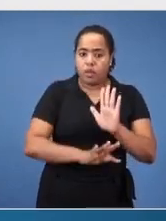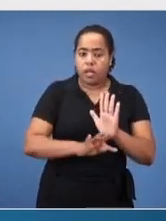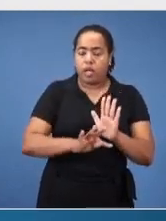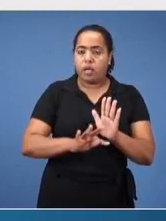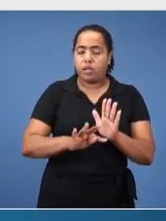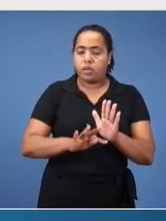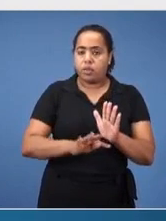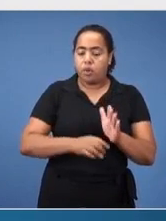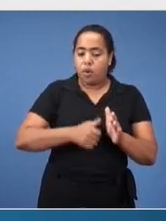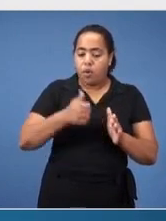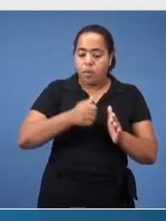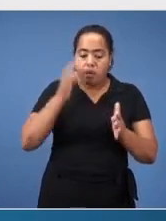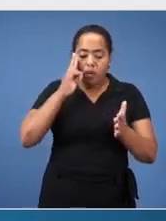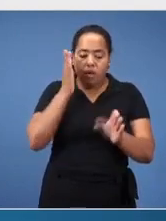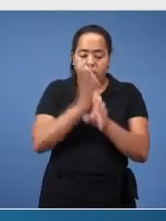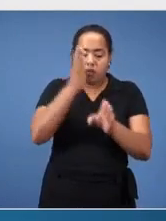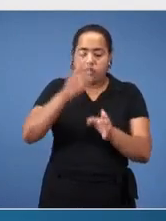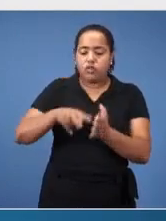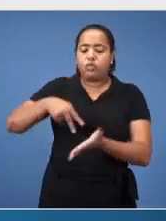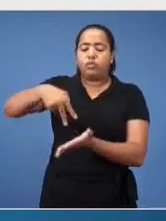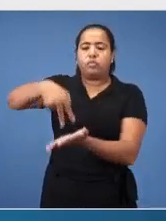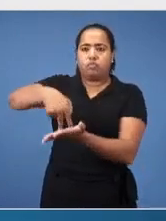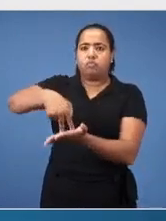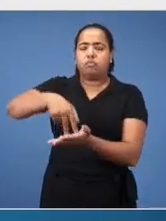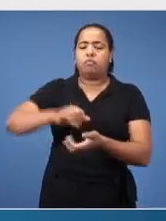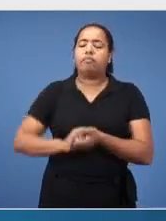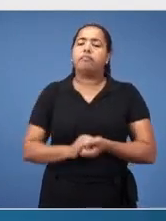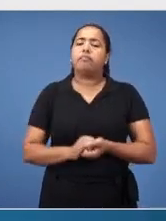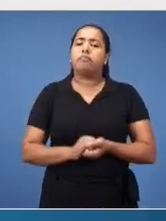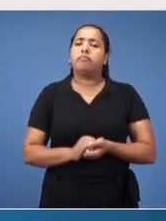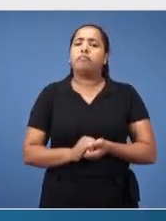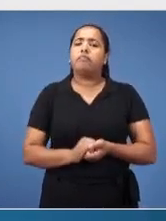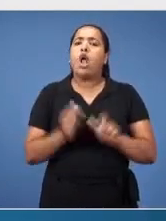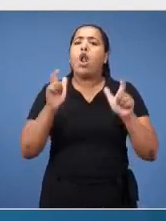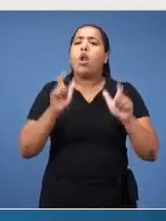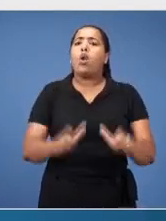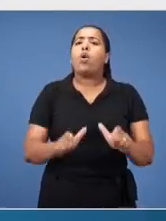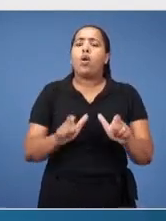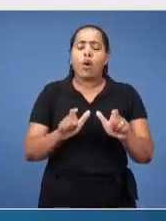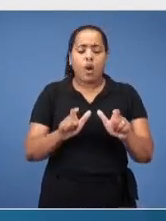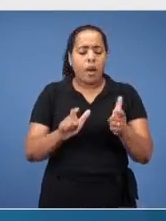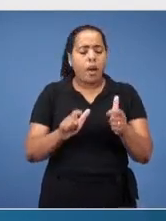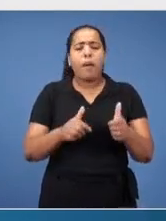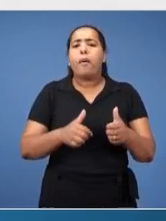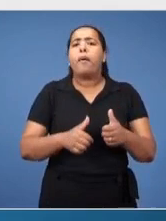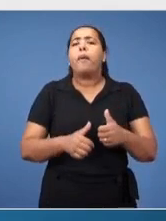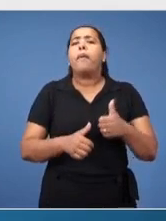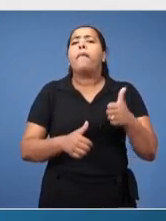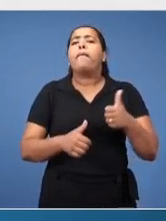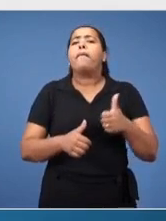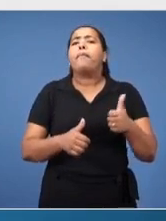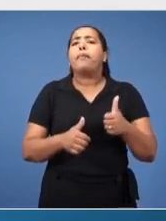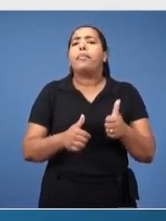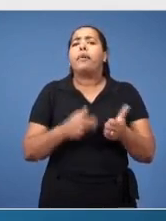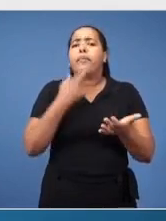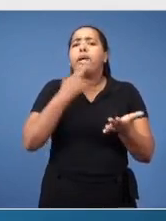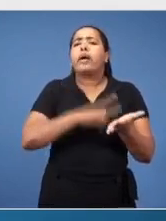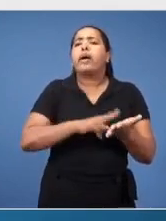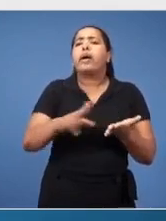see. You're going to see where is the soon, the first letter. What is the first